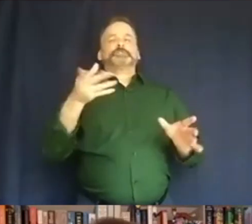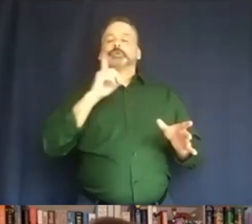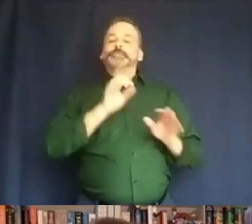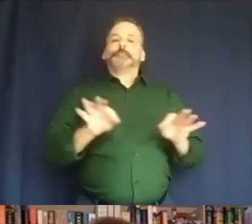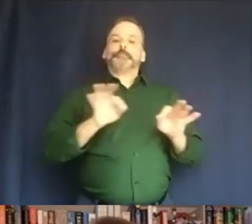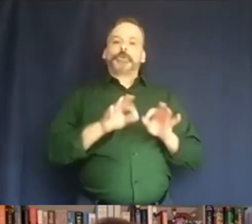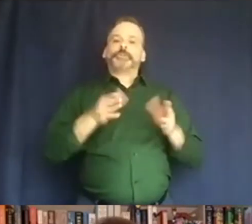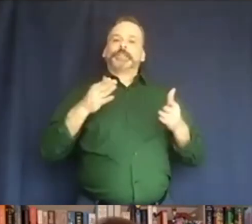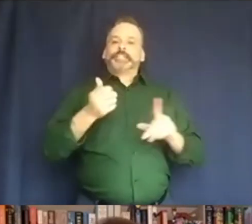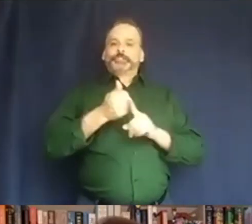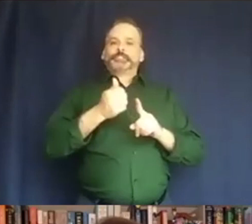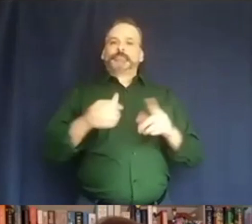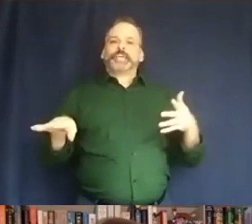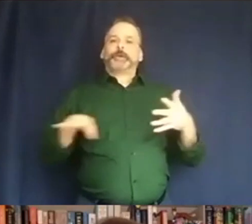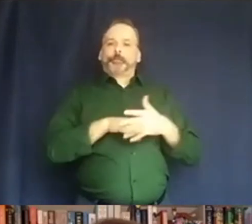sometimes.